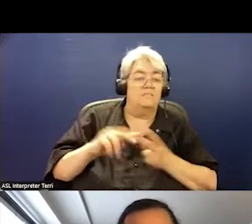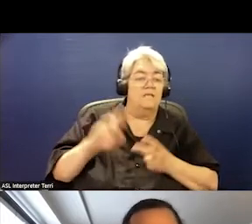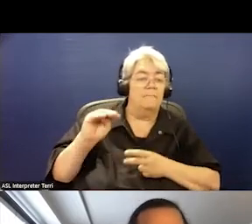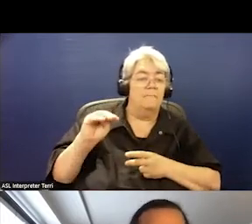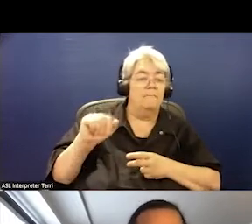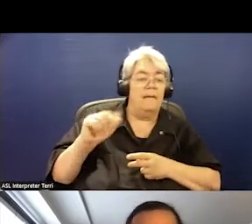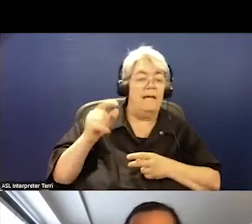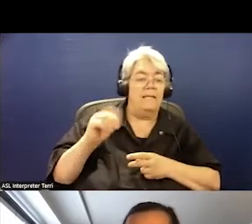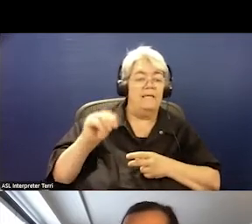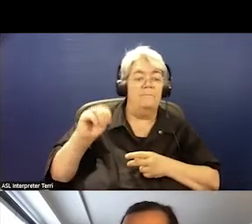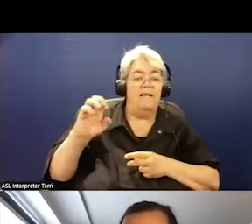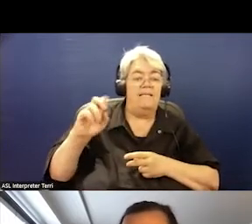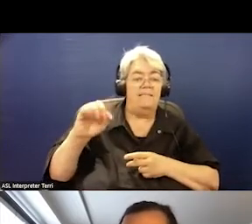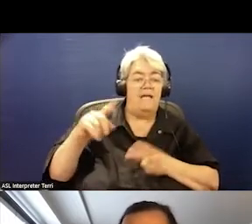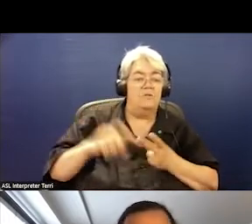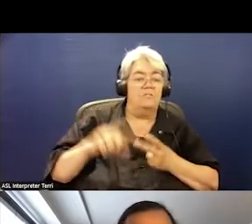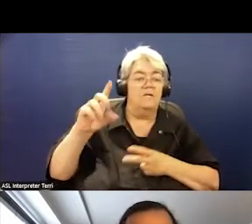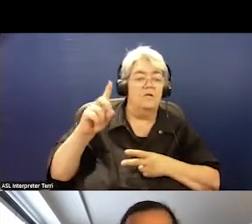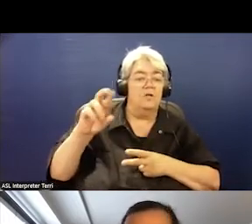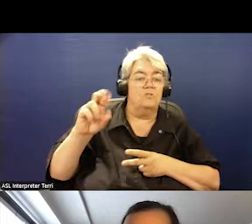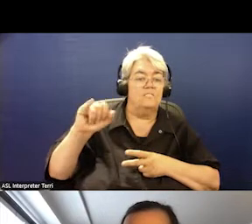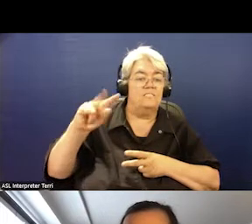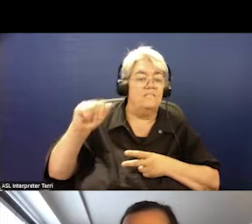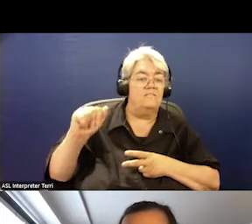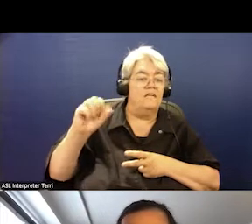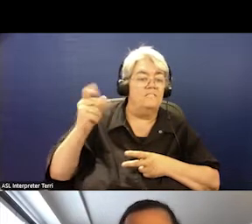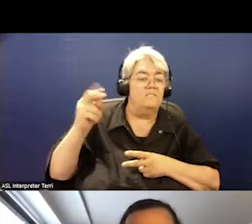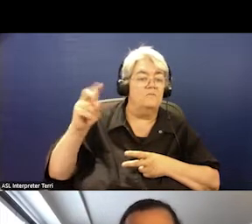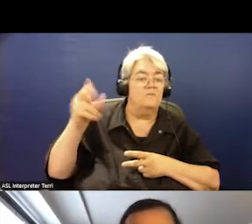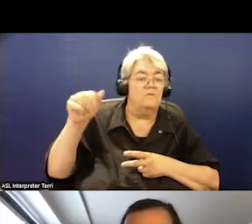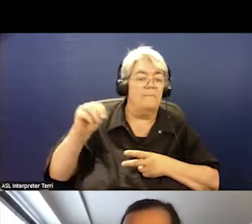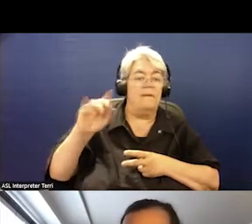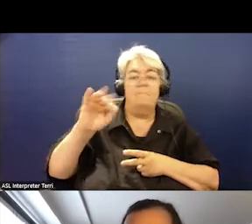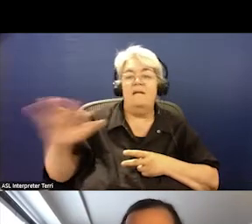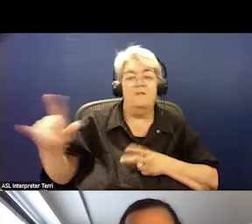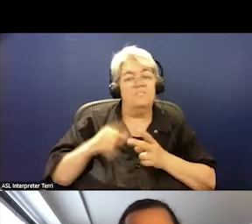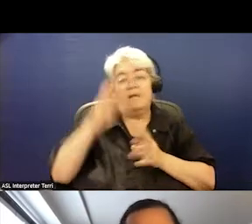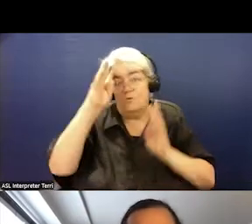who helped create and inform these slides. Always a team effort. Next slide.